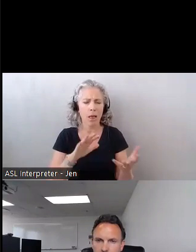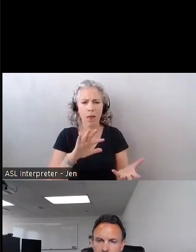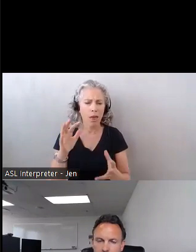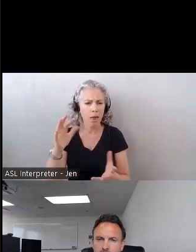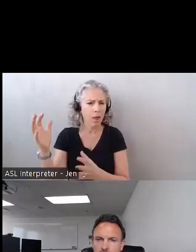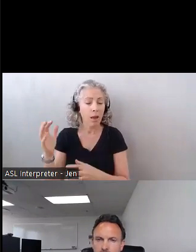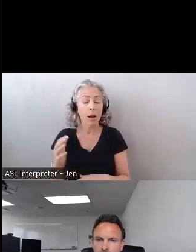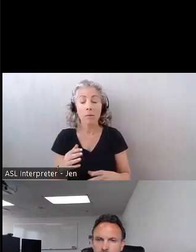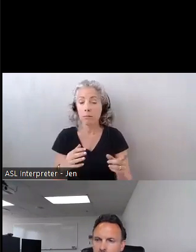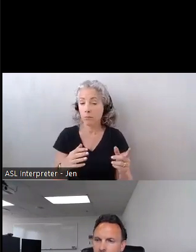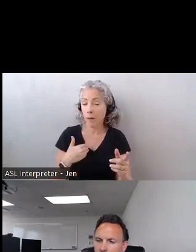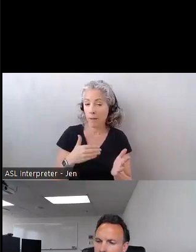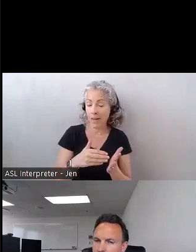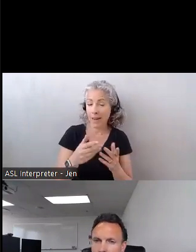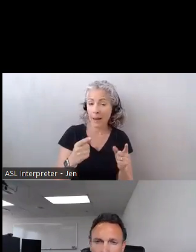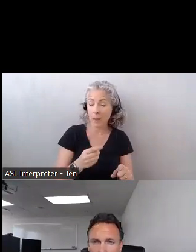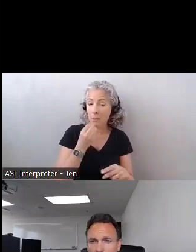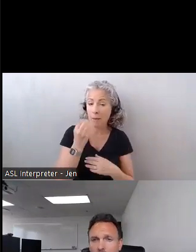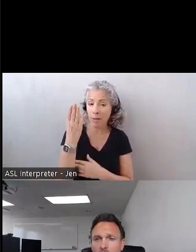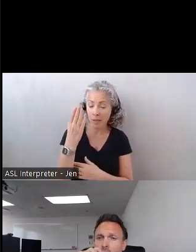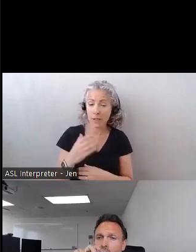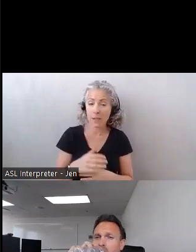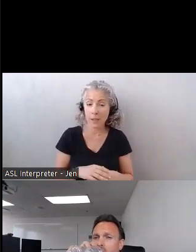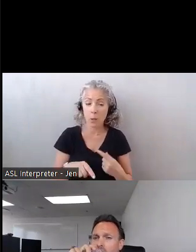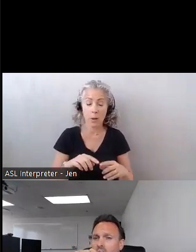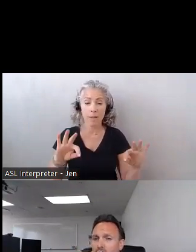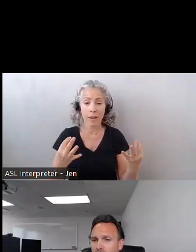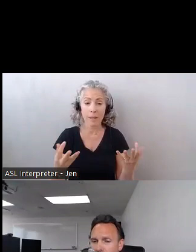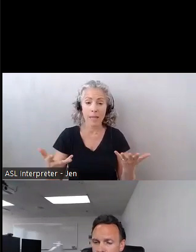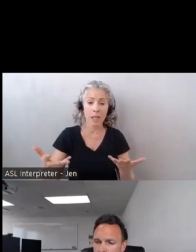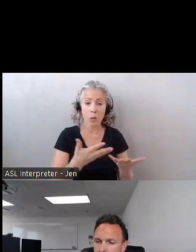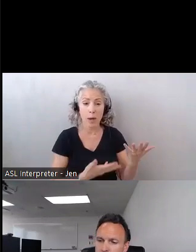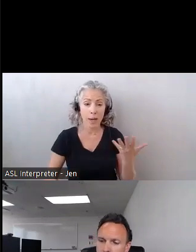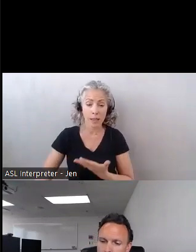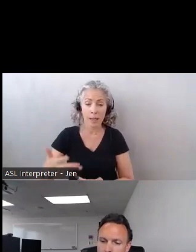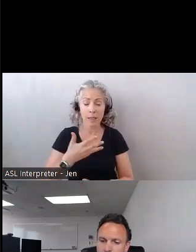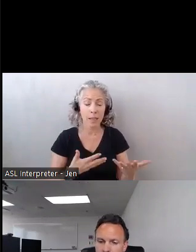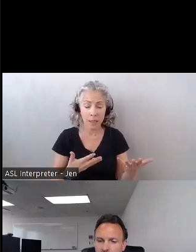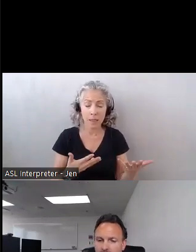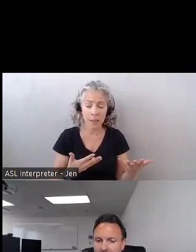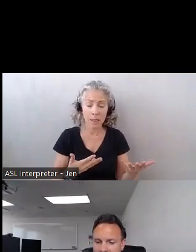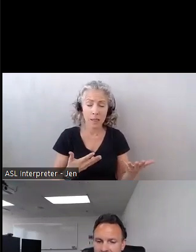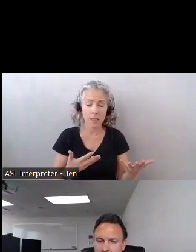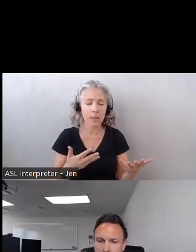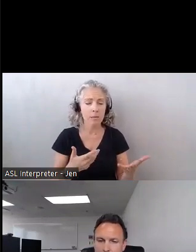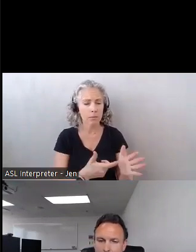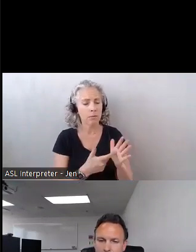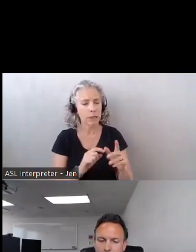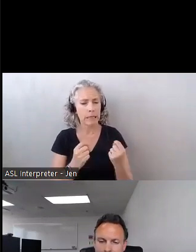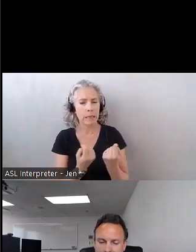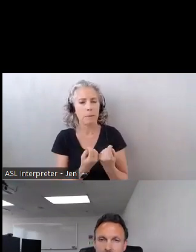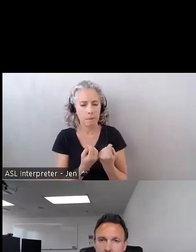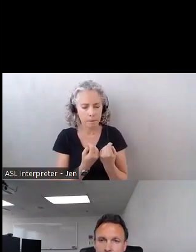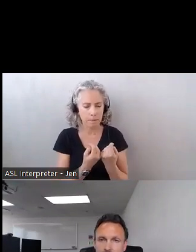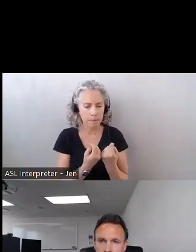at breakfast time. Times when families interact is when you're going to have a need to have a crisis team or are being able